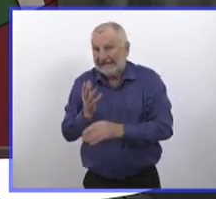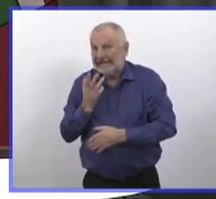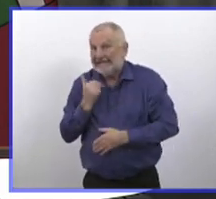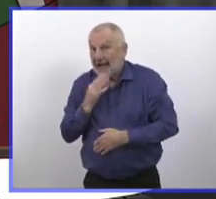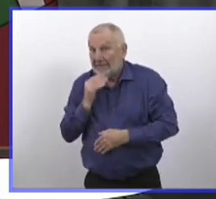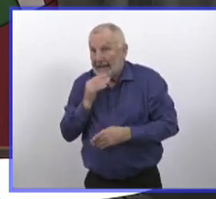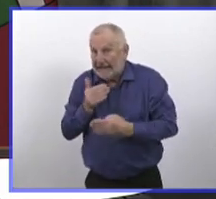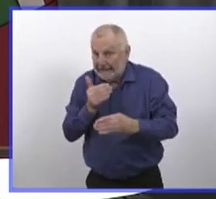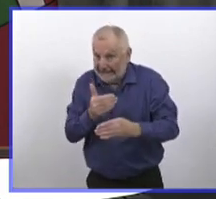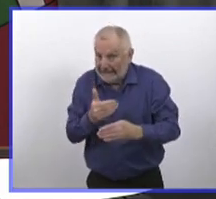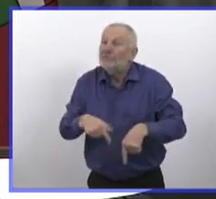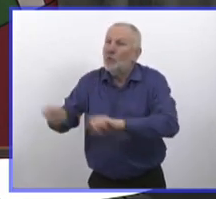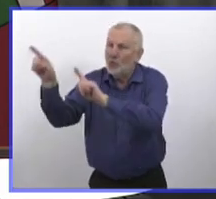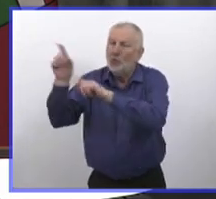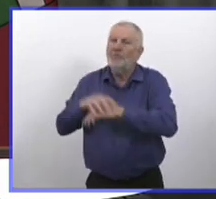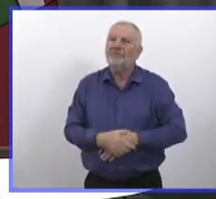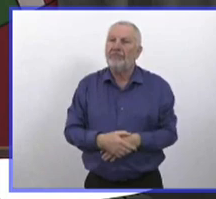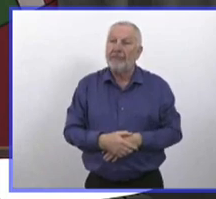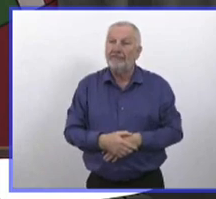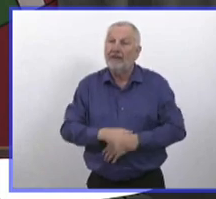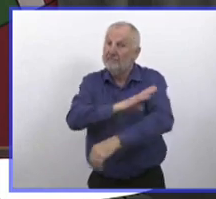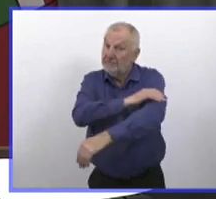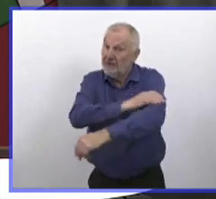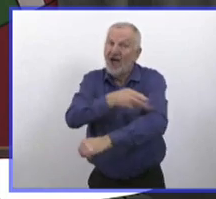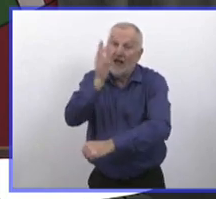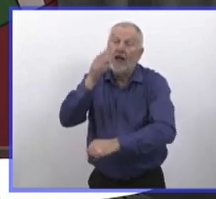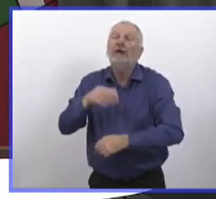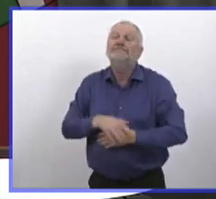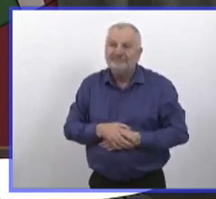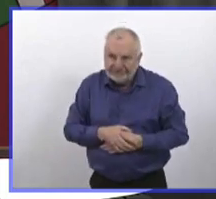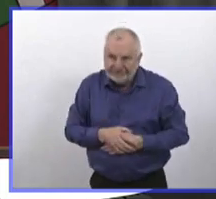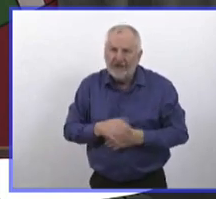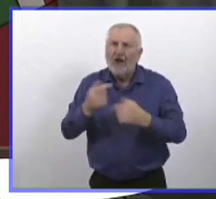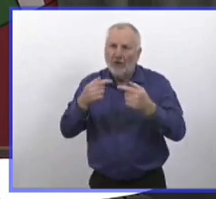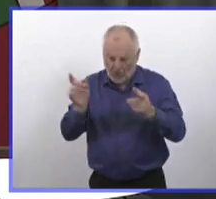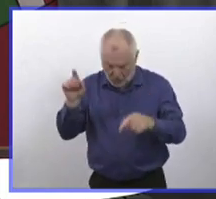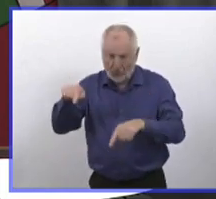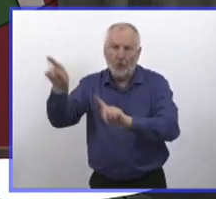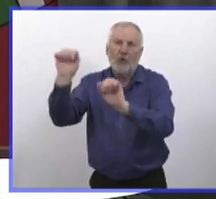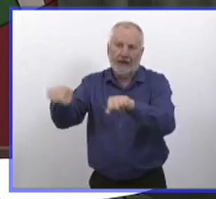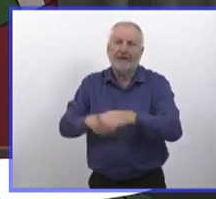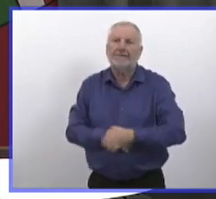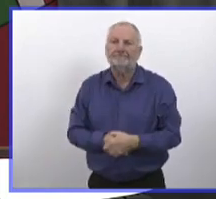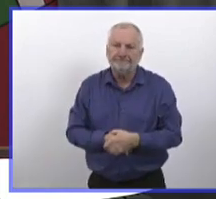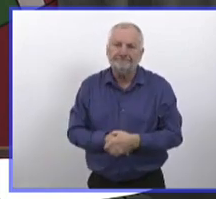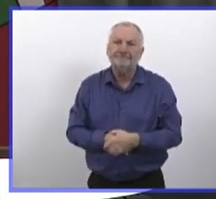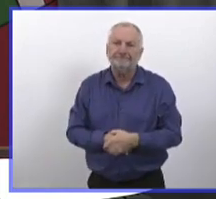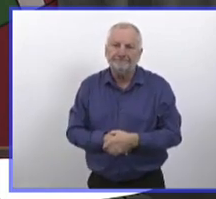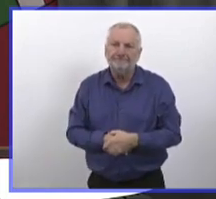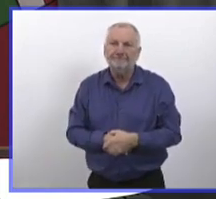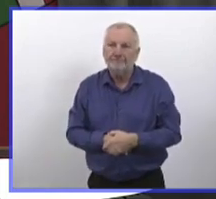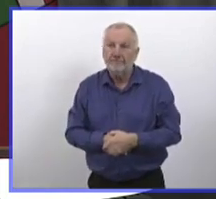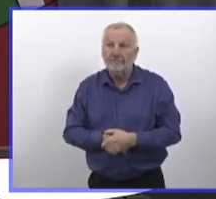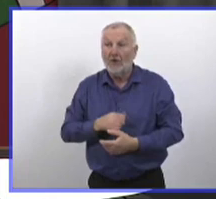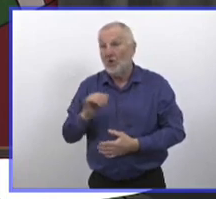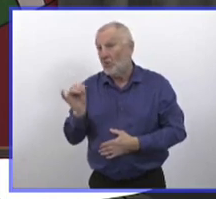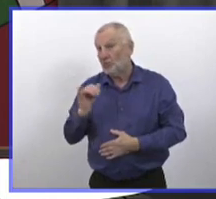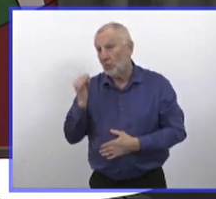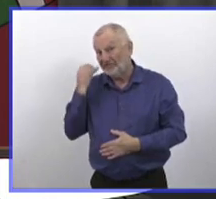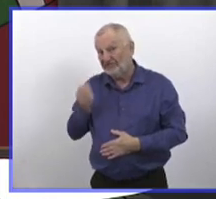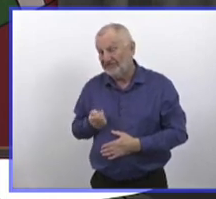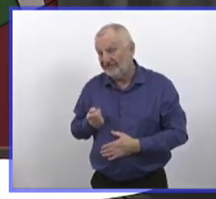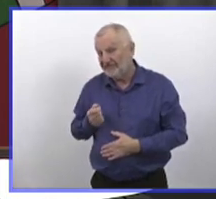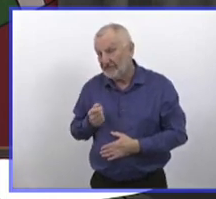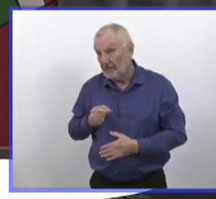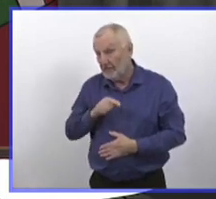diseases. I also want to flag that anyone who is currently eligible for Pfizer or Moderna